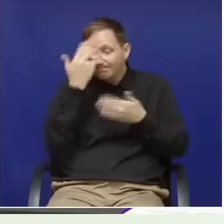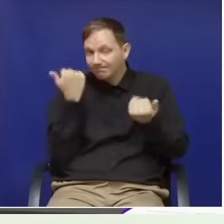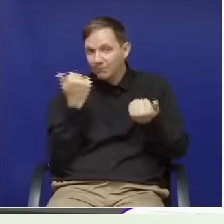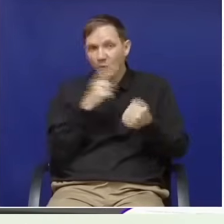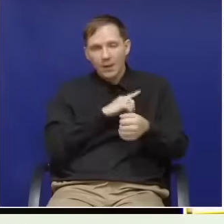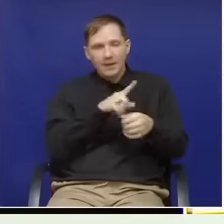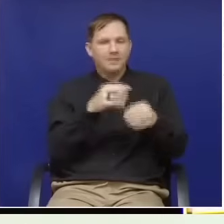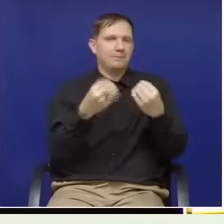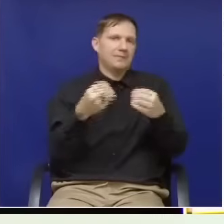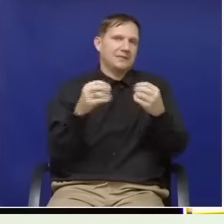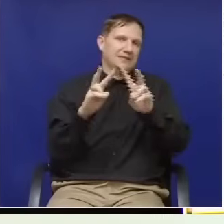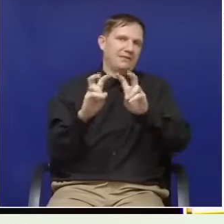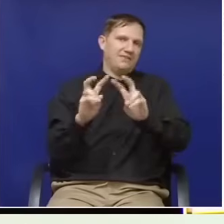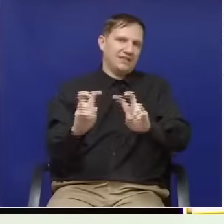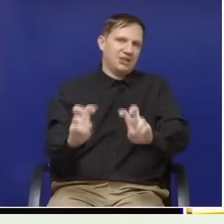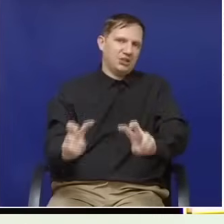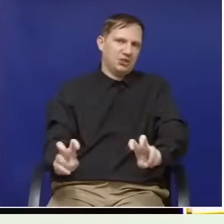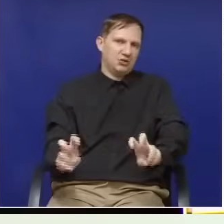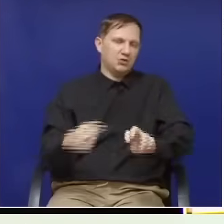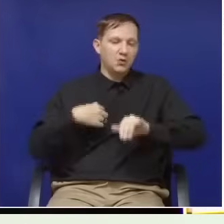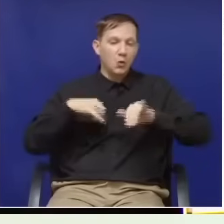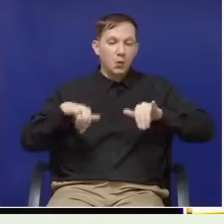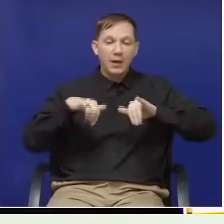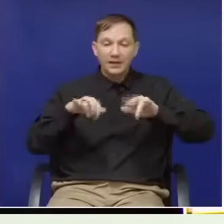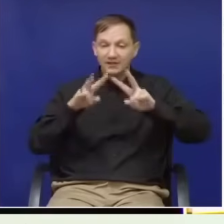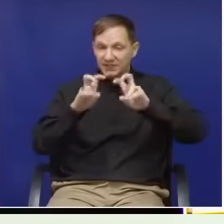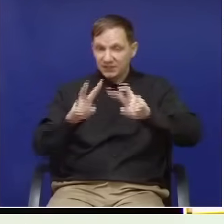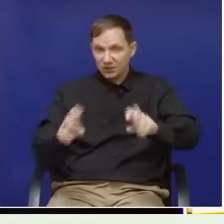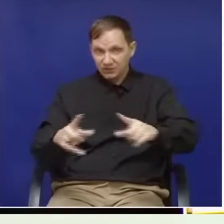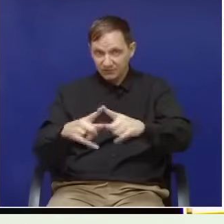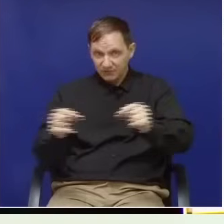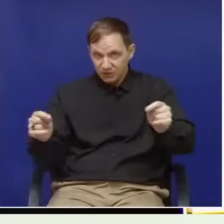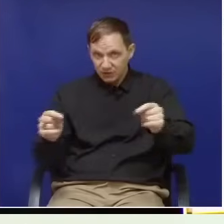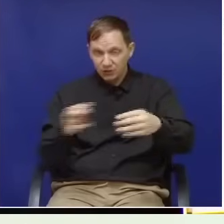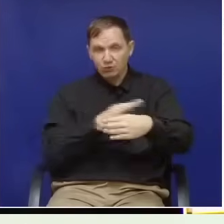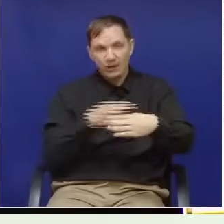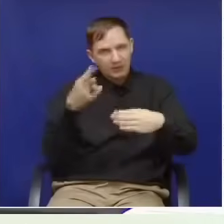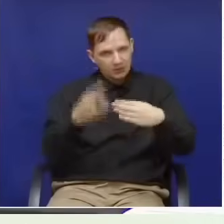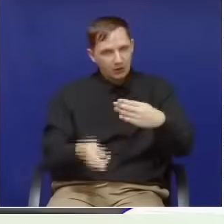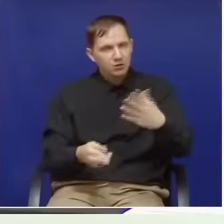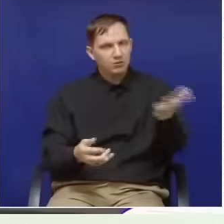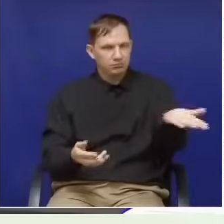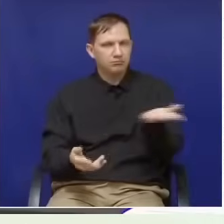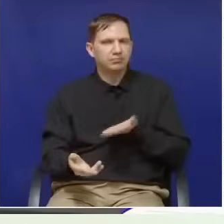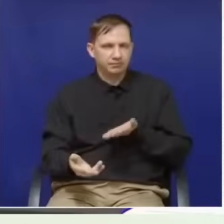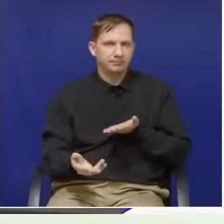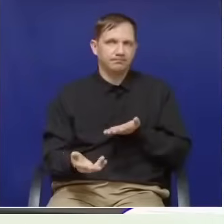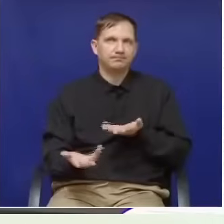underway. So I'm waiting for that inquiry, results of the Board of Inquiry.